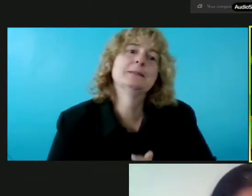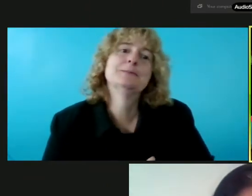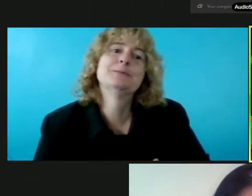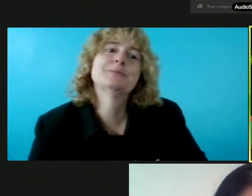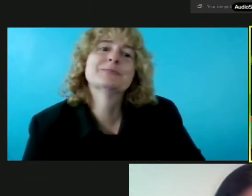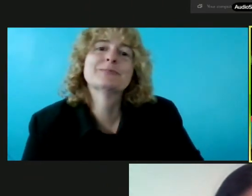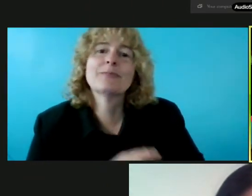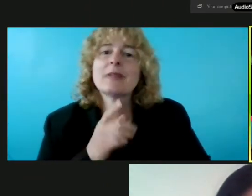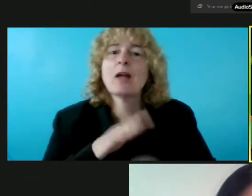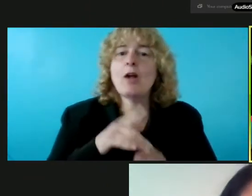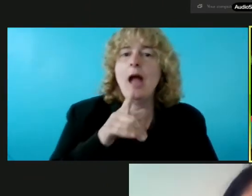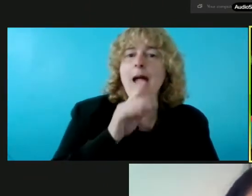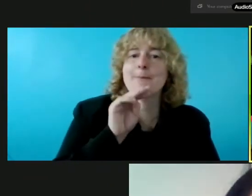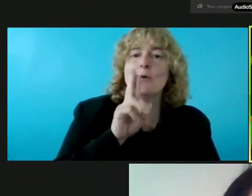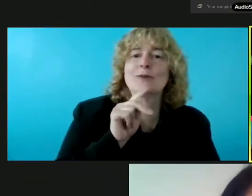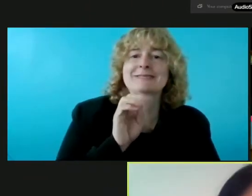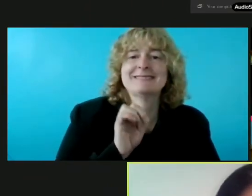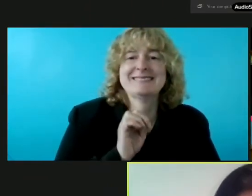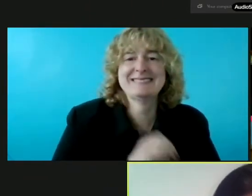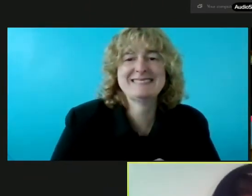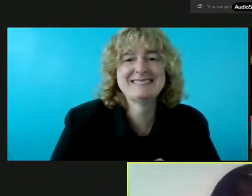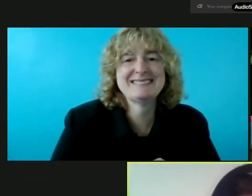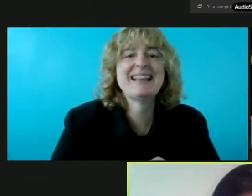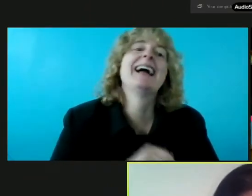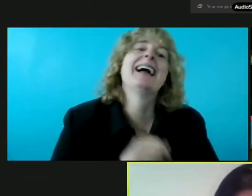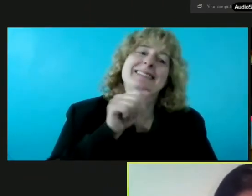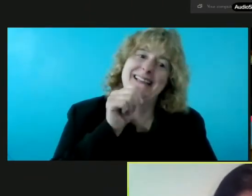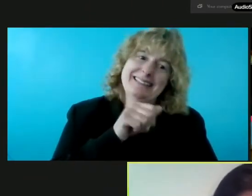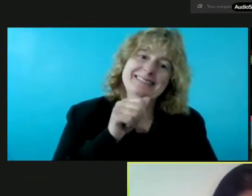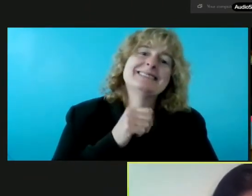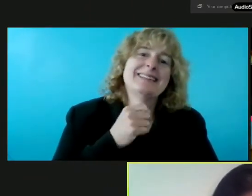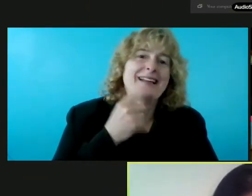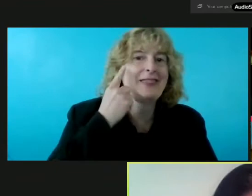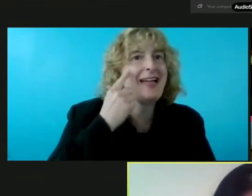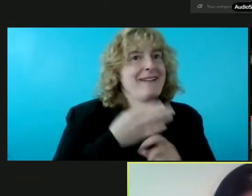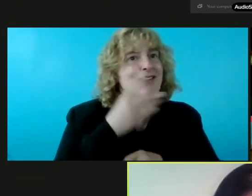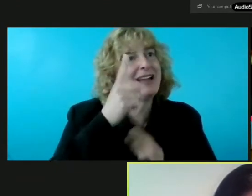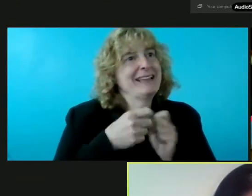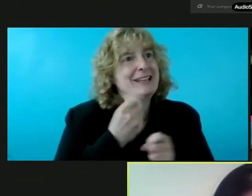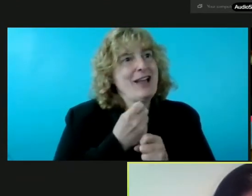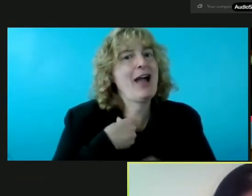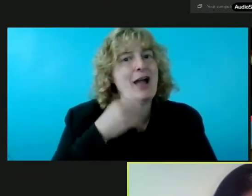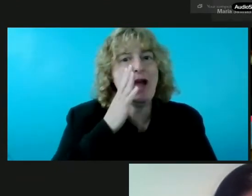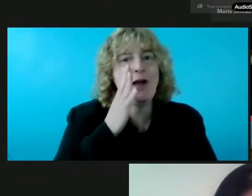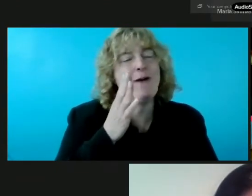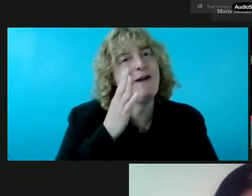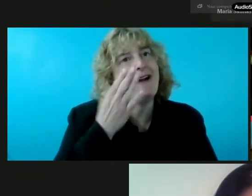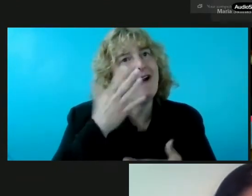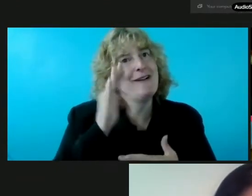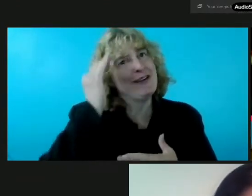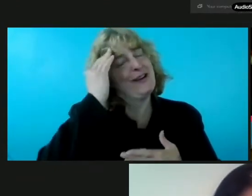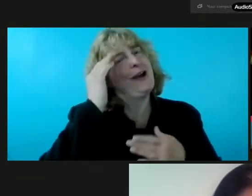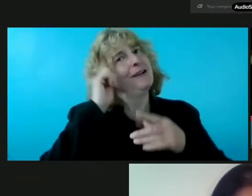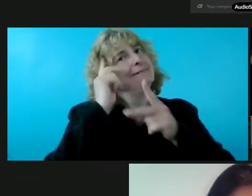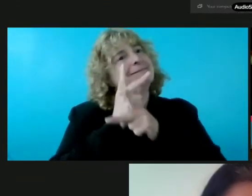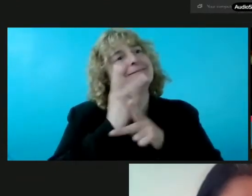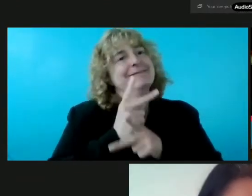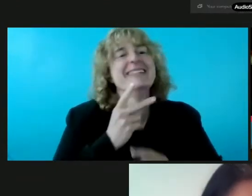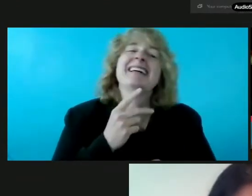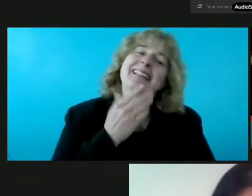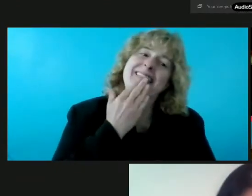Rajishi, I think you're on mute. And I am on mute. You'd think after a year of doing this, I would figure it out. Thanks so